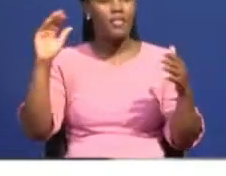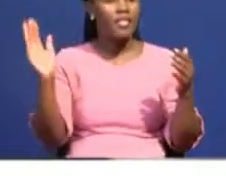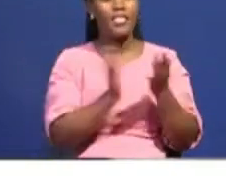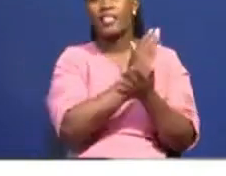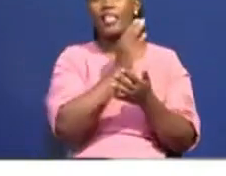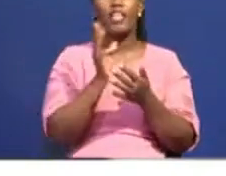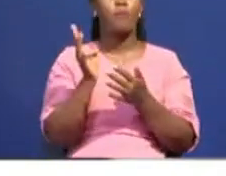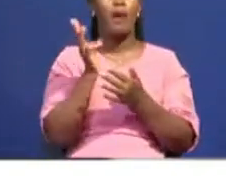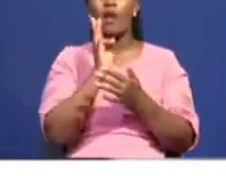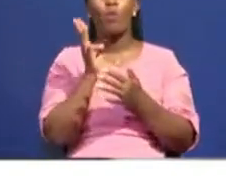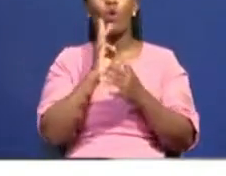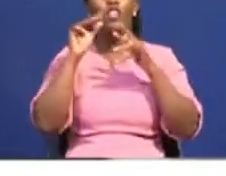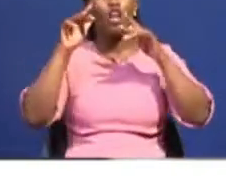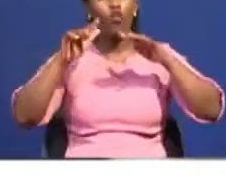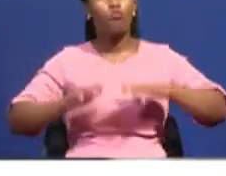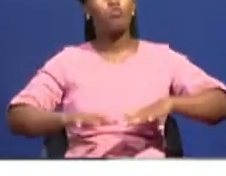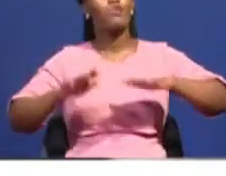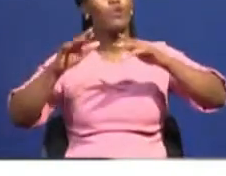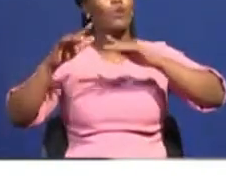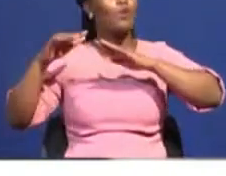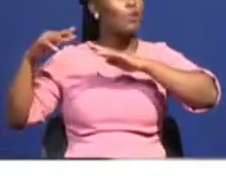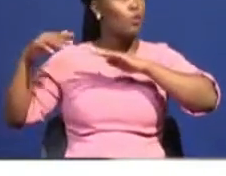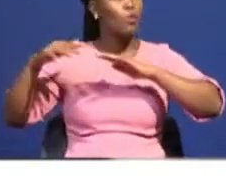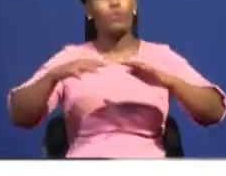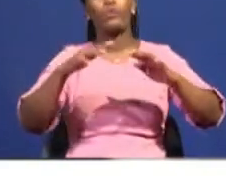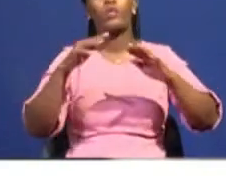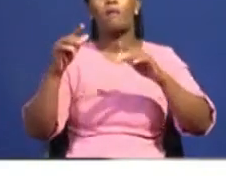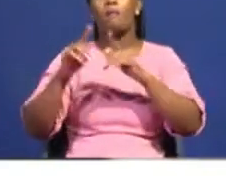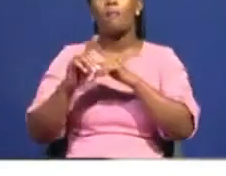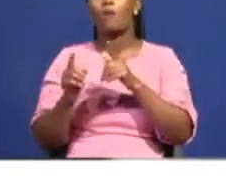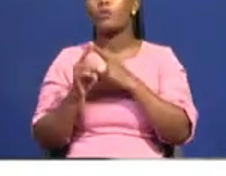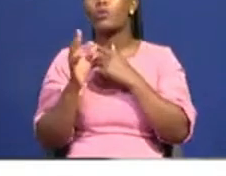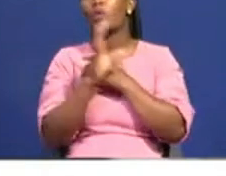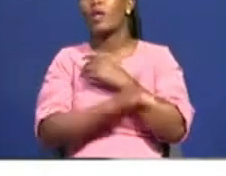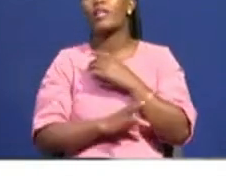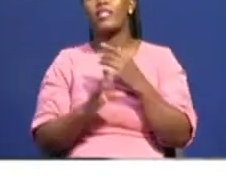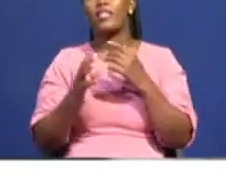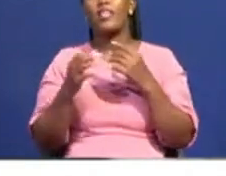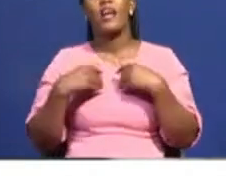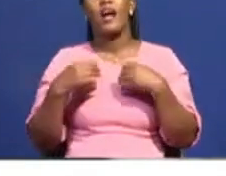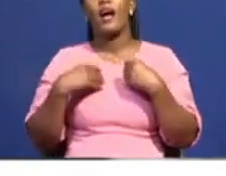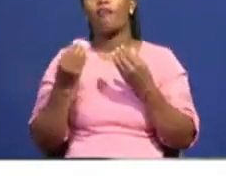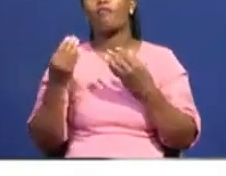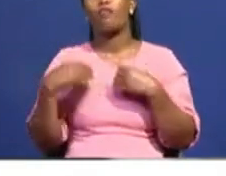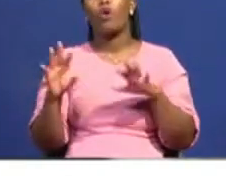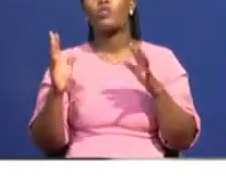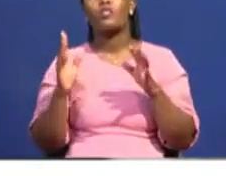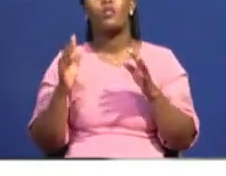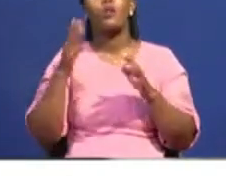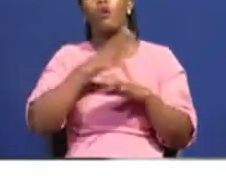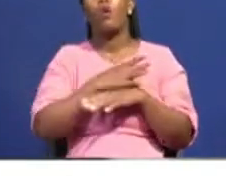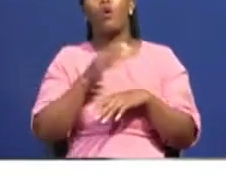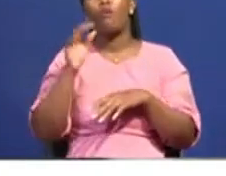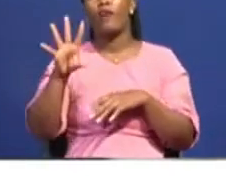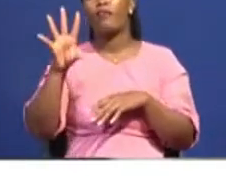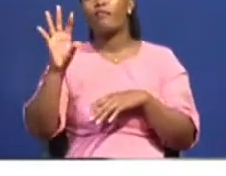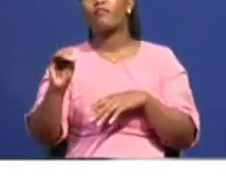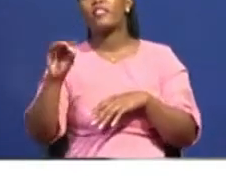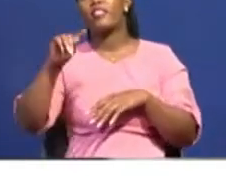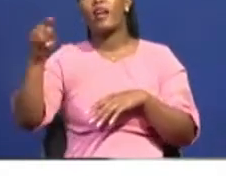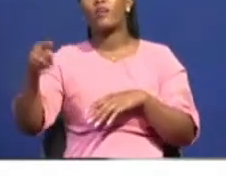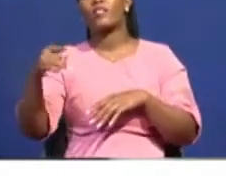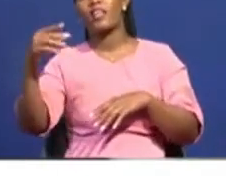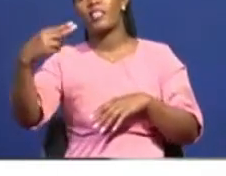floods. We have seen this country actually has lost more than 50,000 hectares in Mount Kenya to an